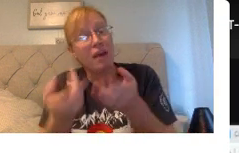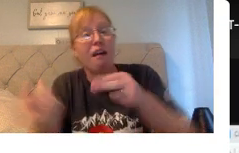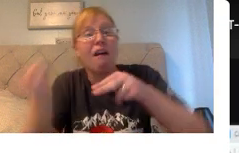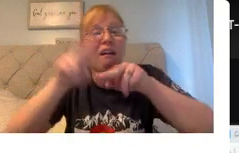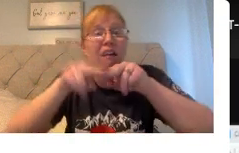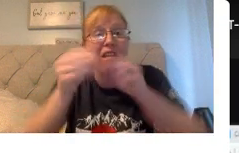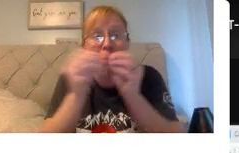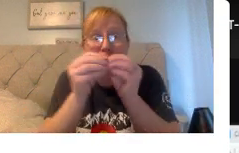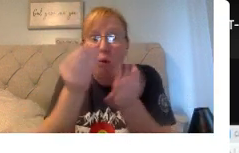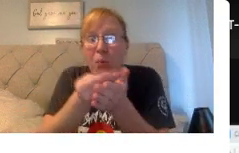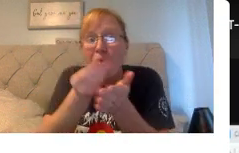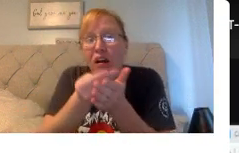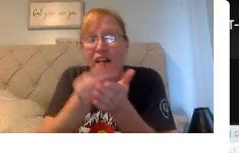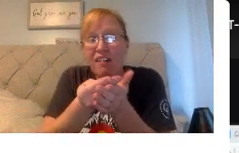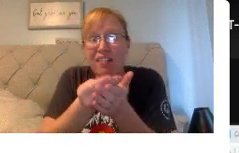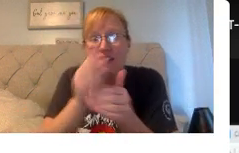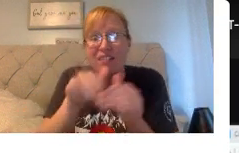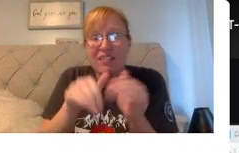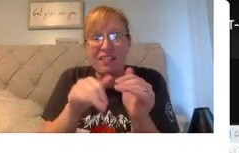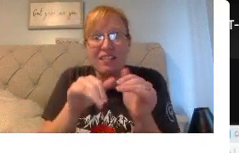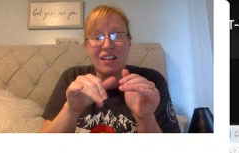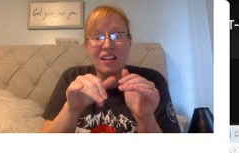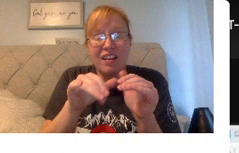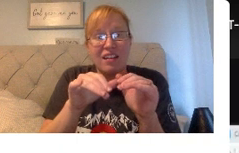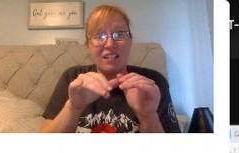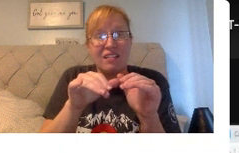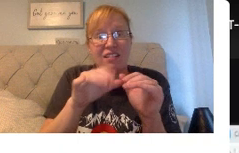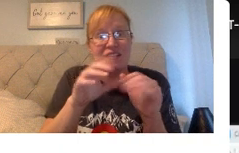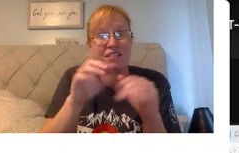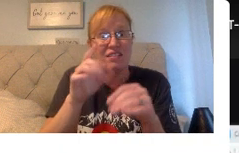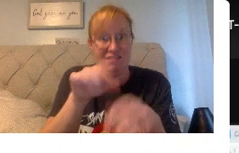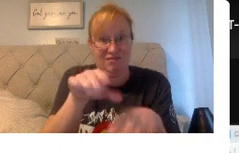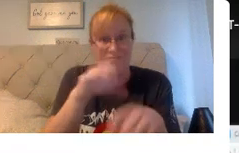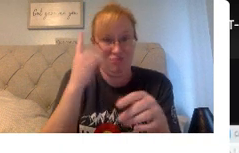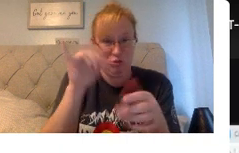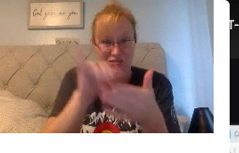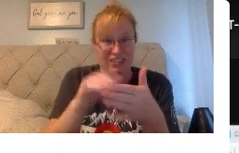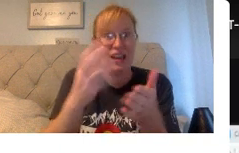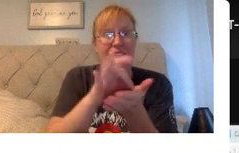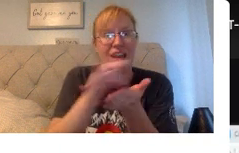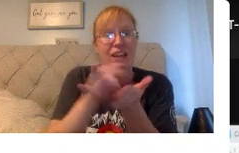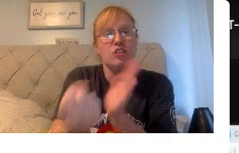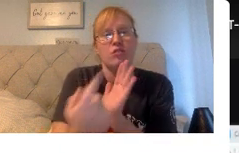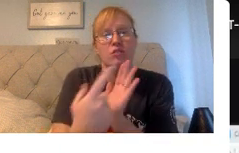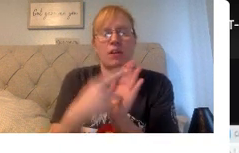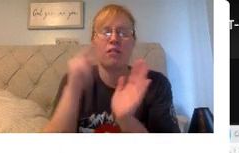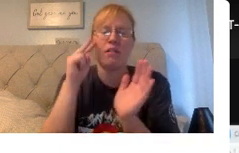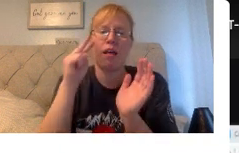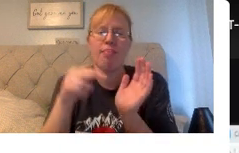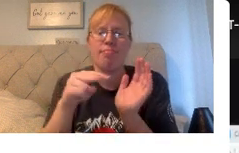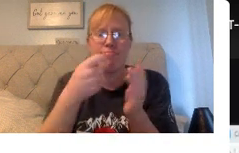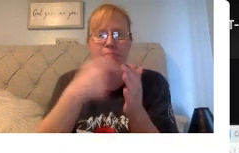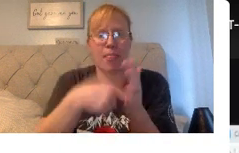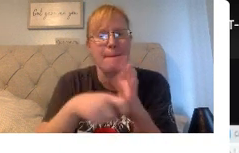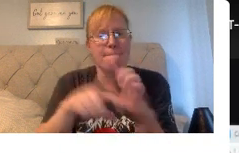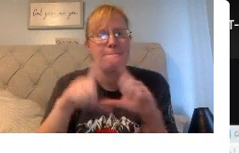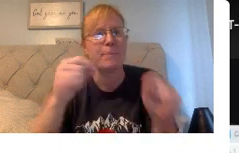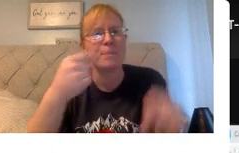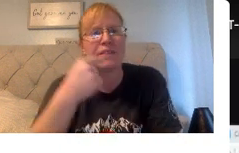money than the cost of the zucchini and get some change back. So when I look at my price tag, it says